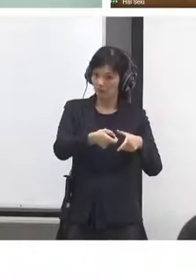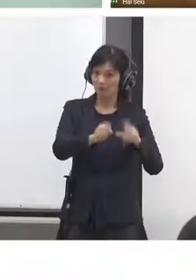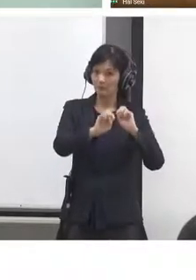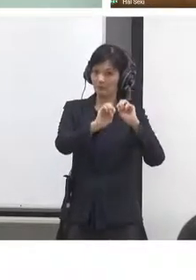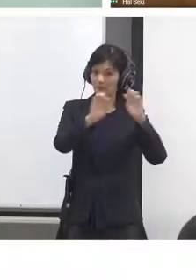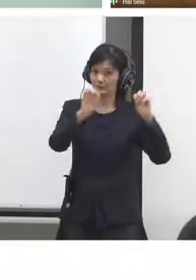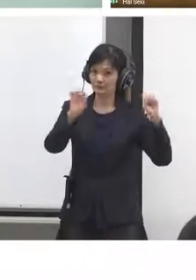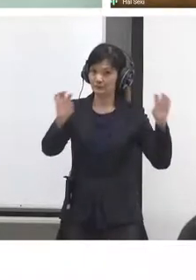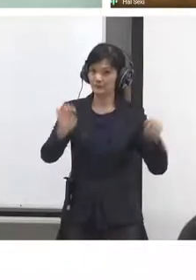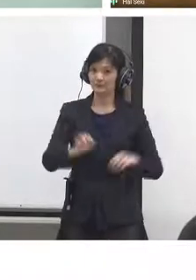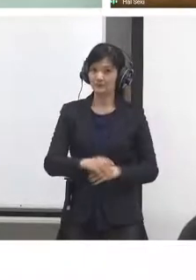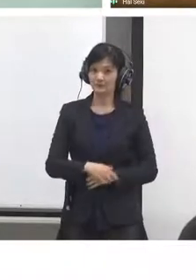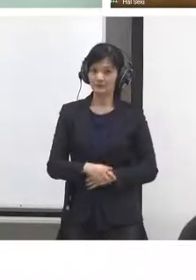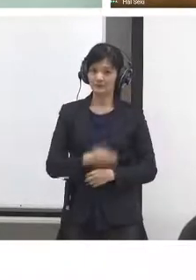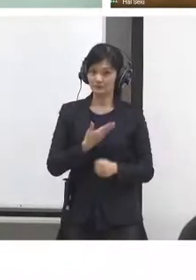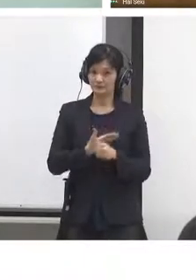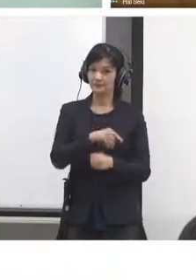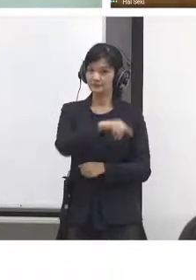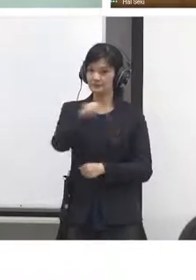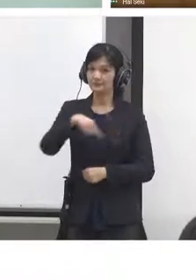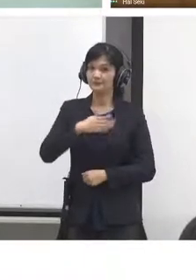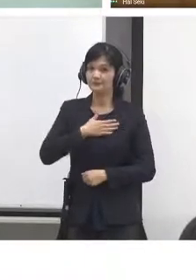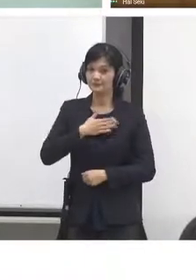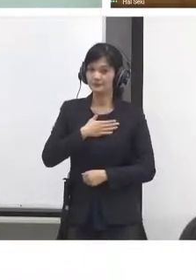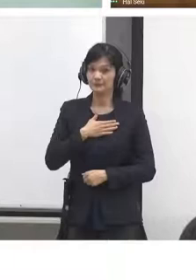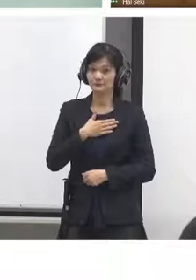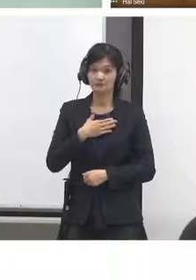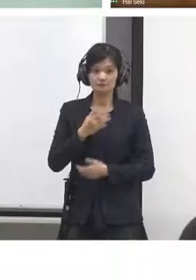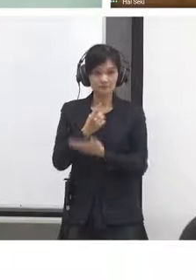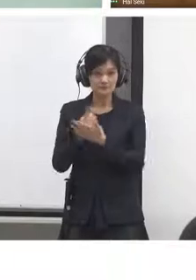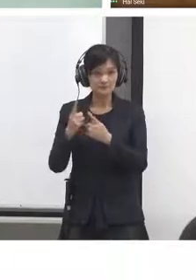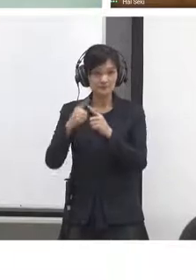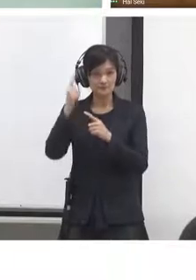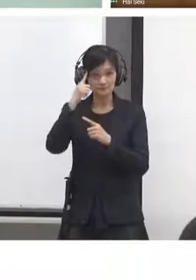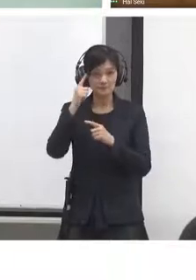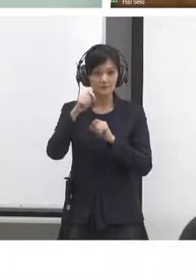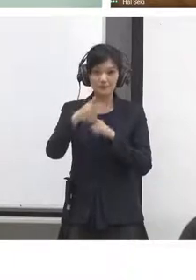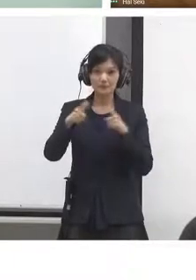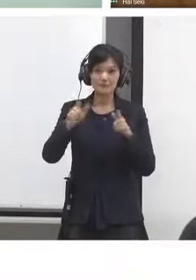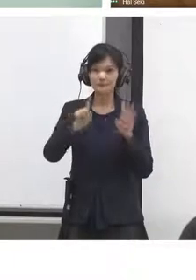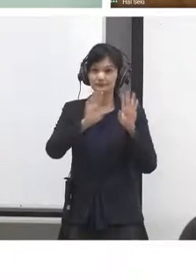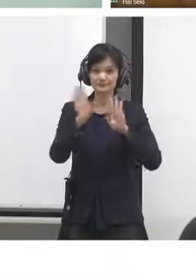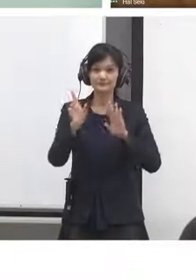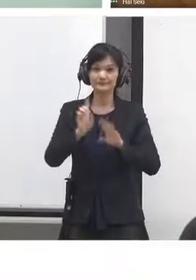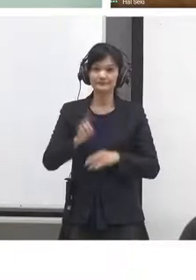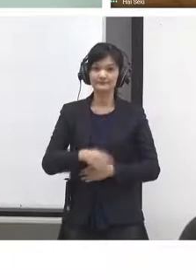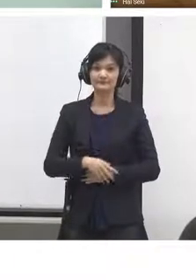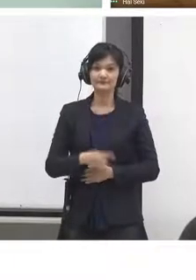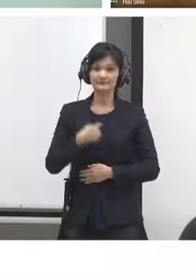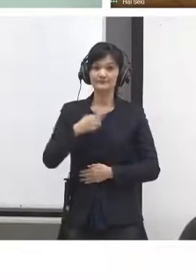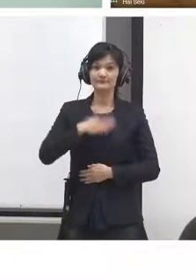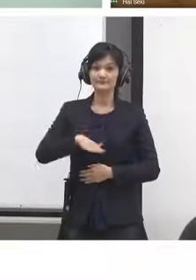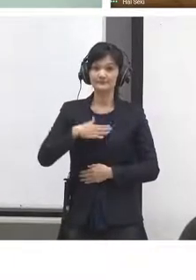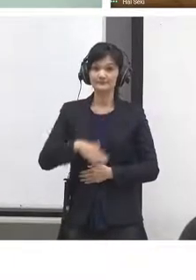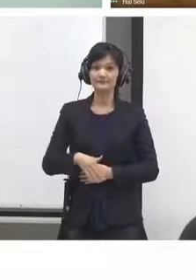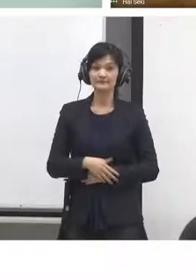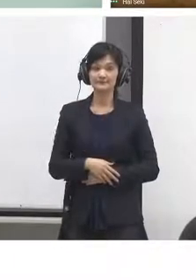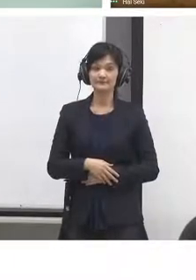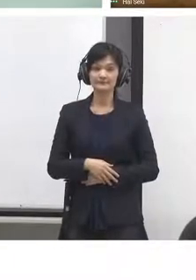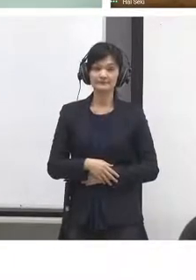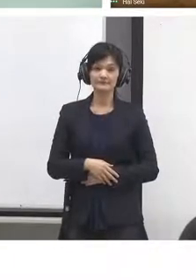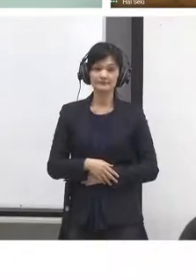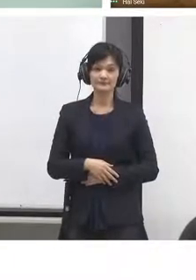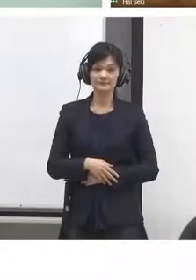local perspective. And I also know you have lots of like fellowship with companies